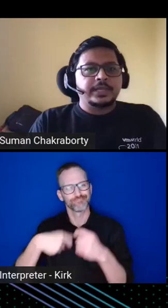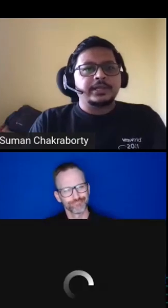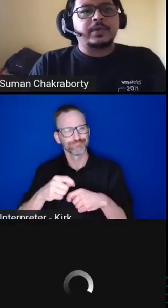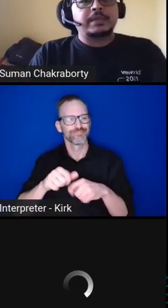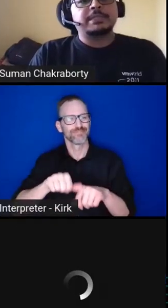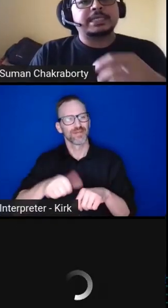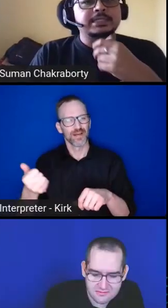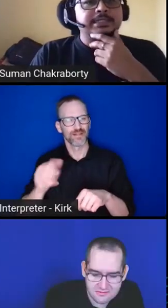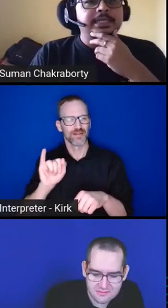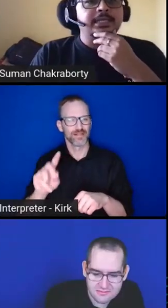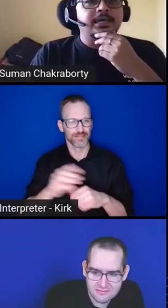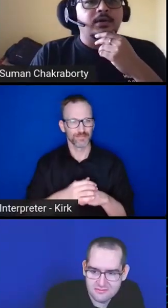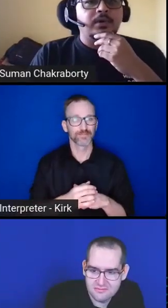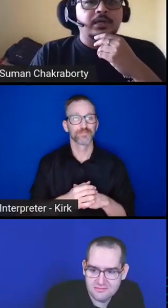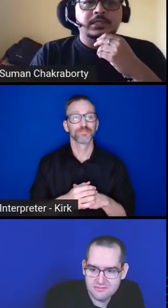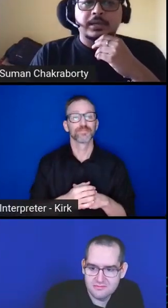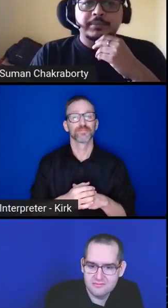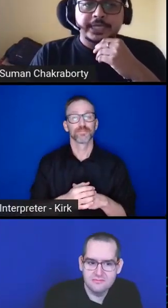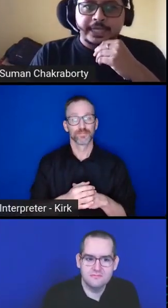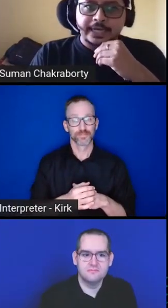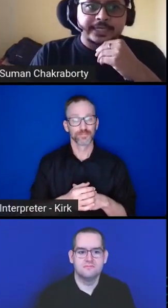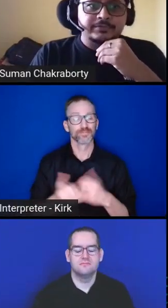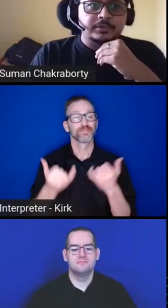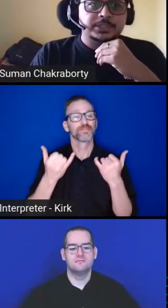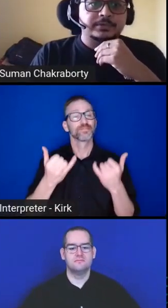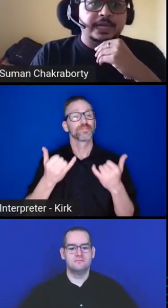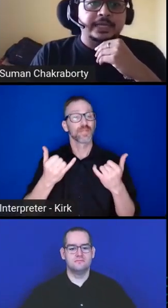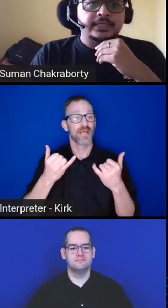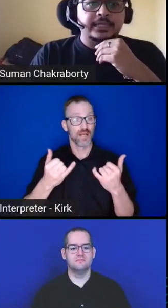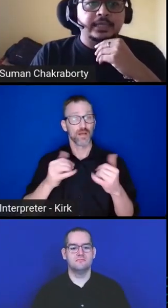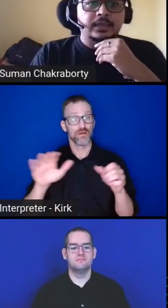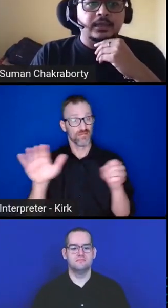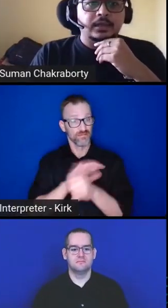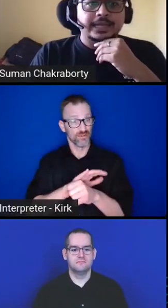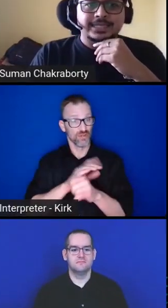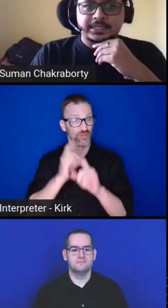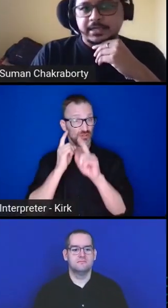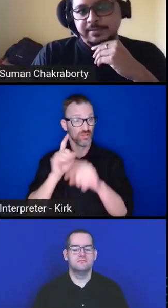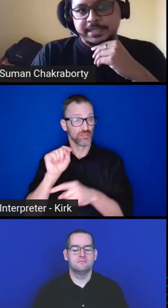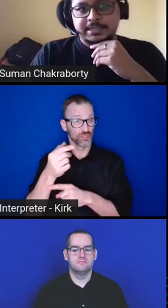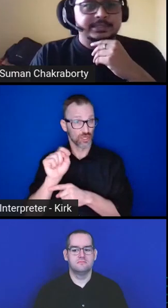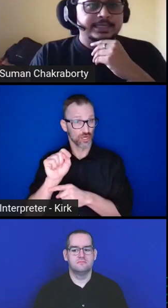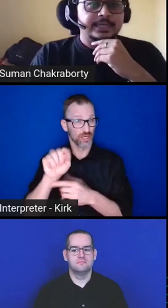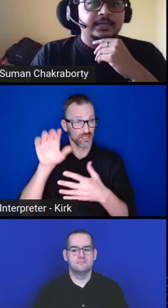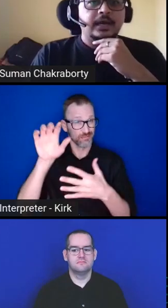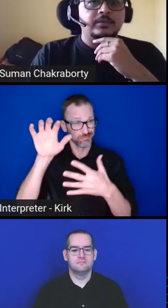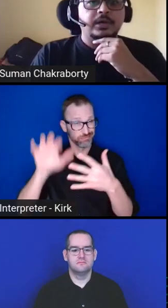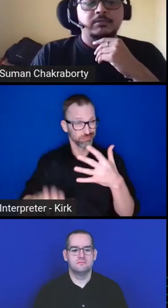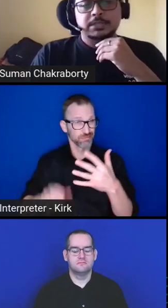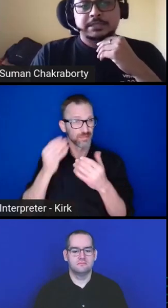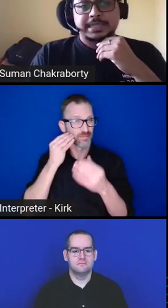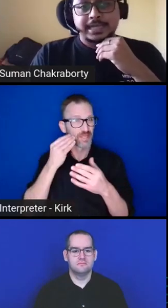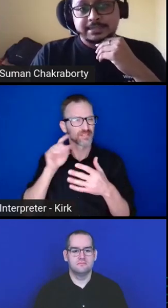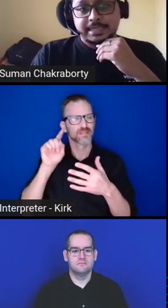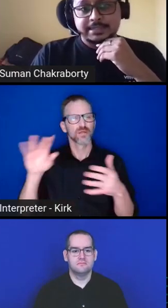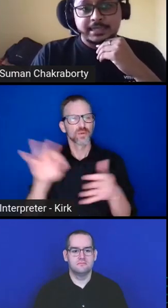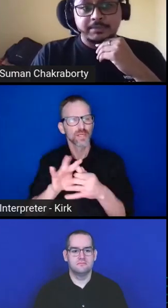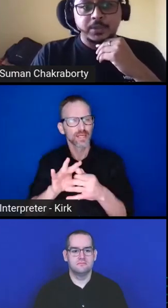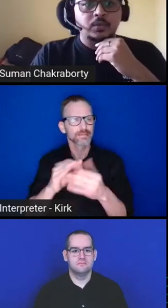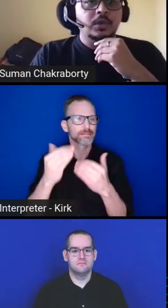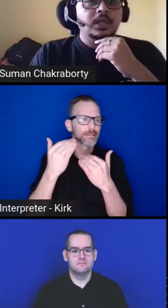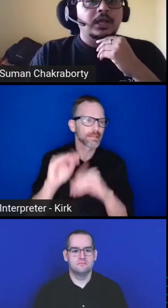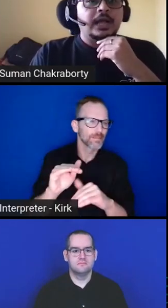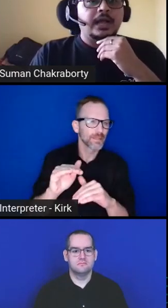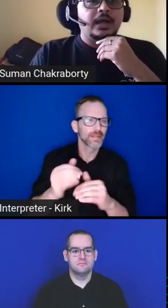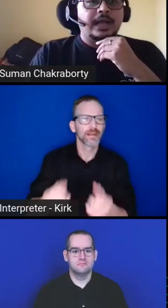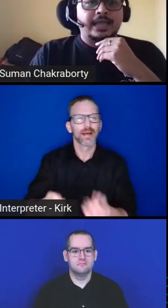So here you can basically see the complete target information regarding the connection limit that is set, how much seconds that is up